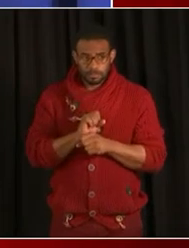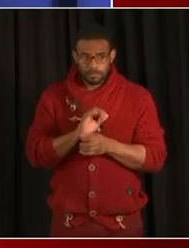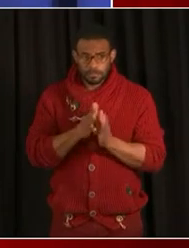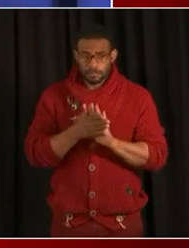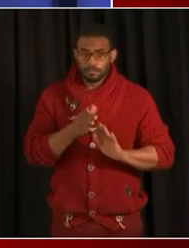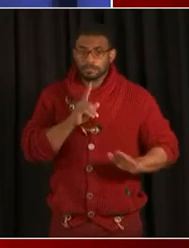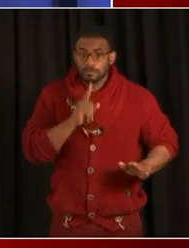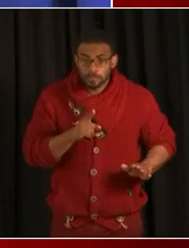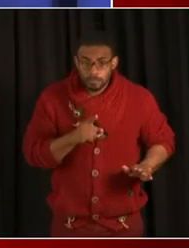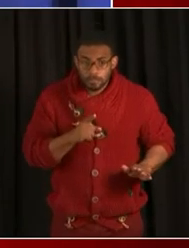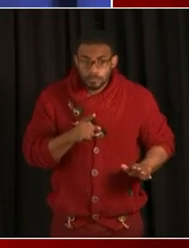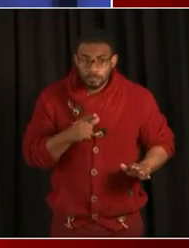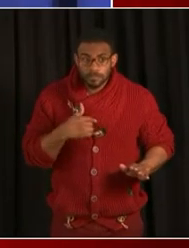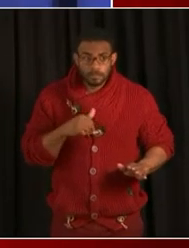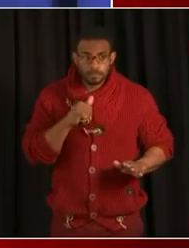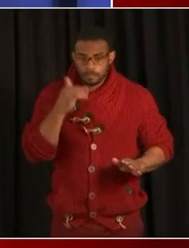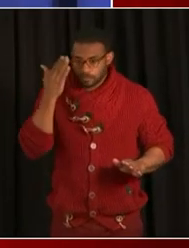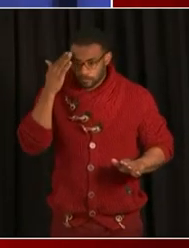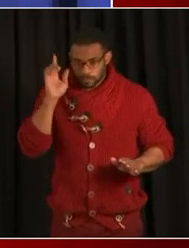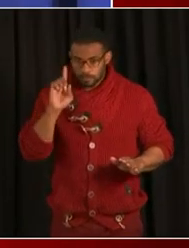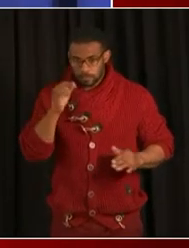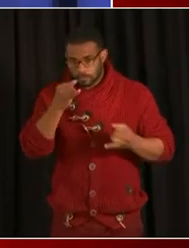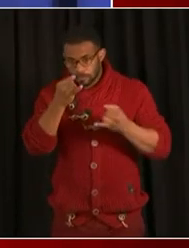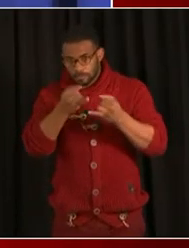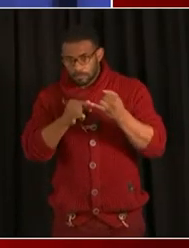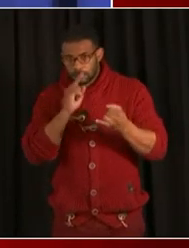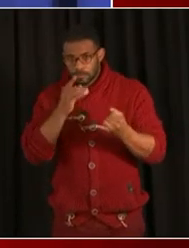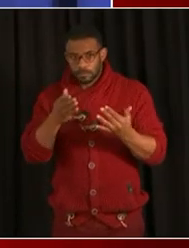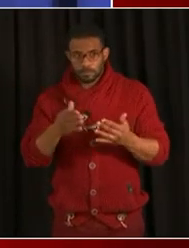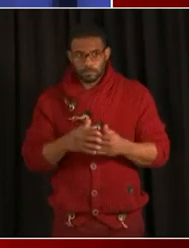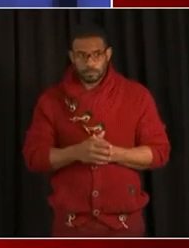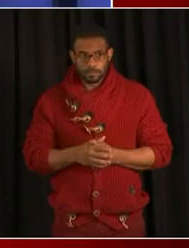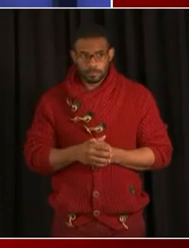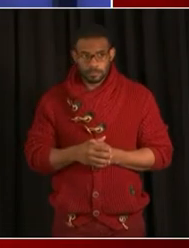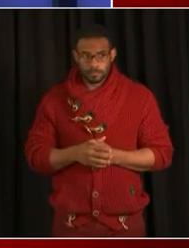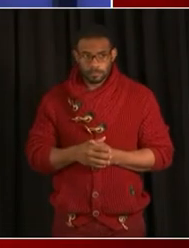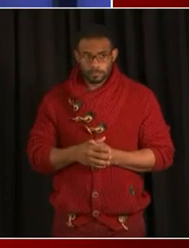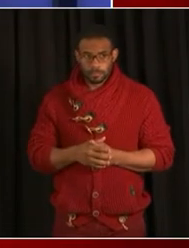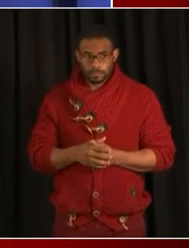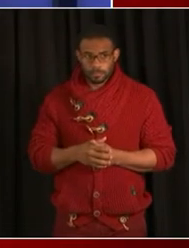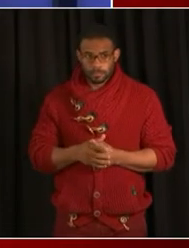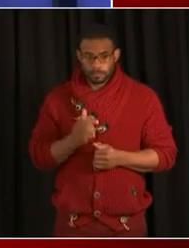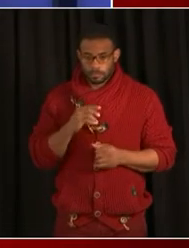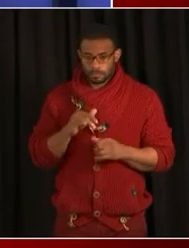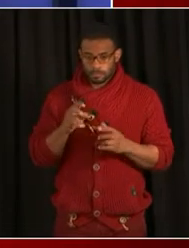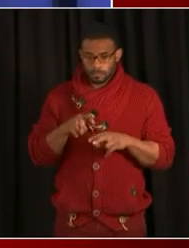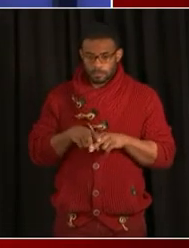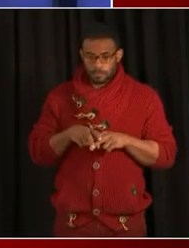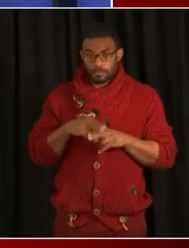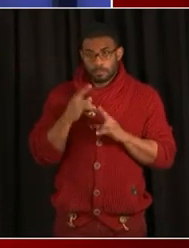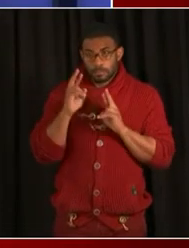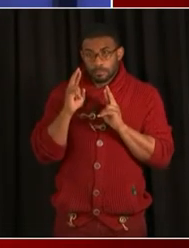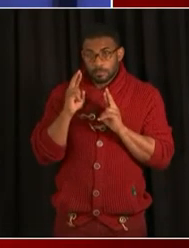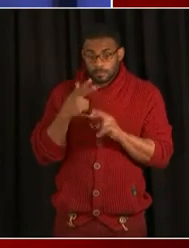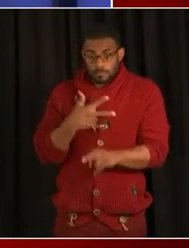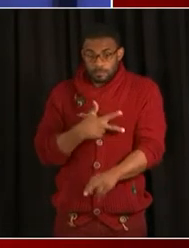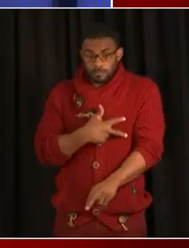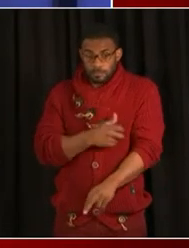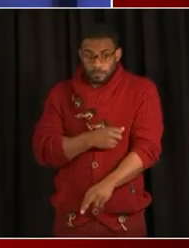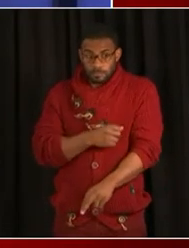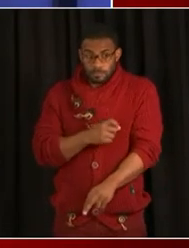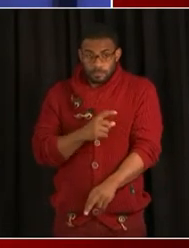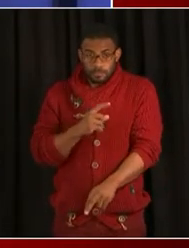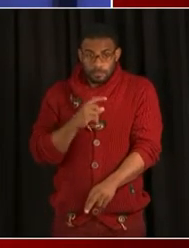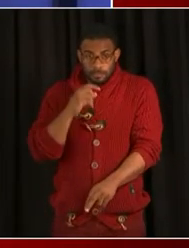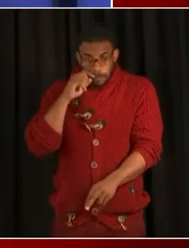come true, and we don't know where the end lies. We are sitting here hoping that the